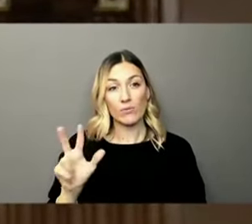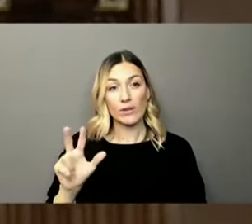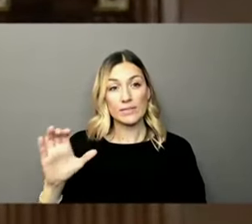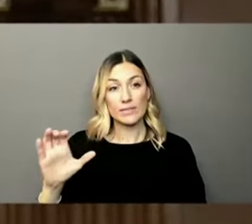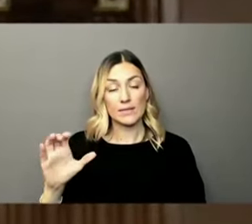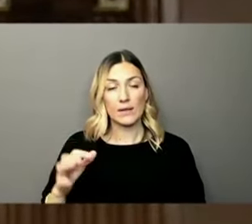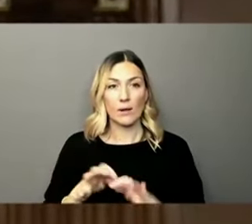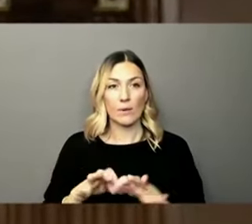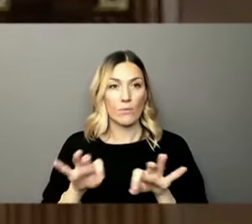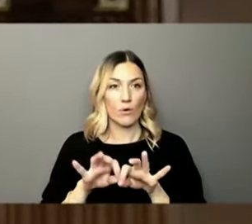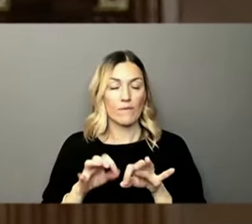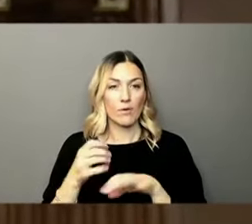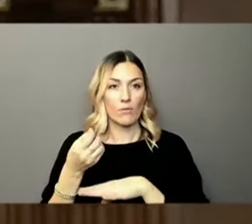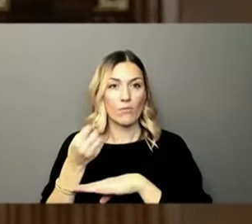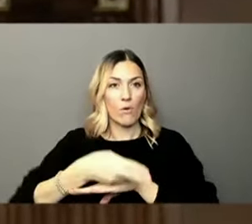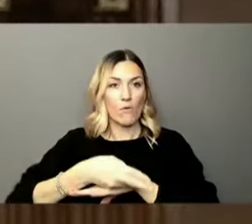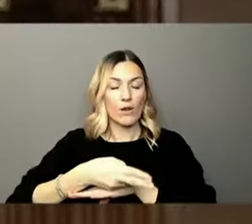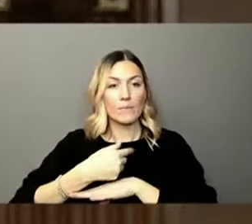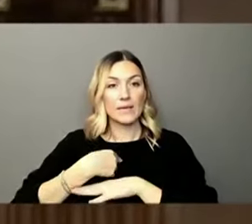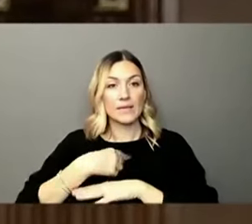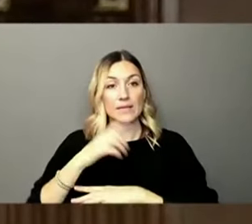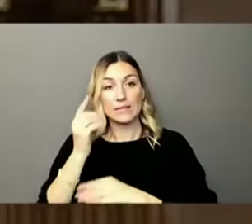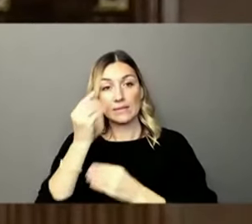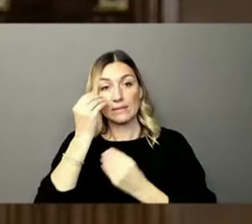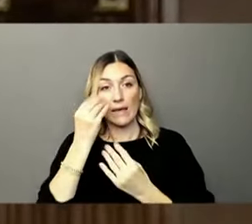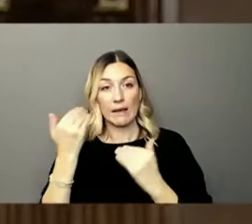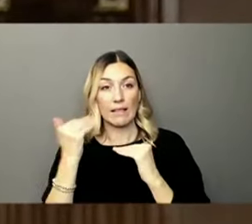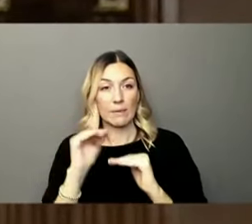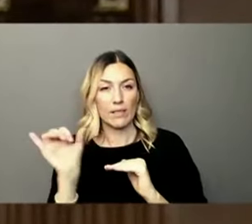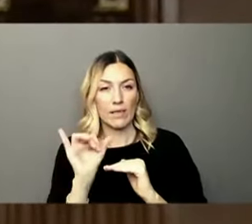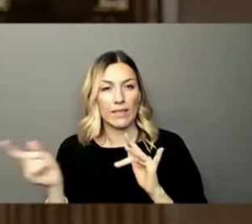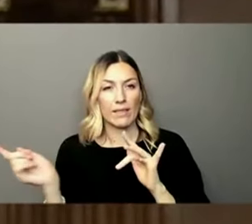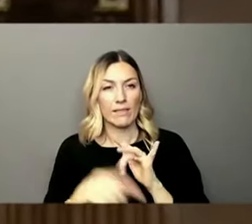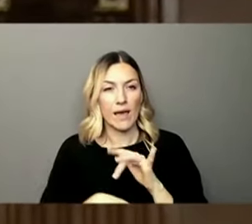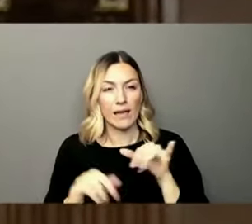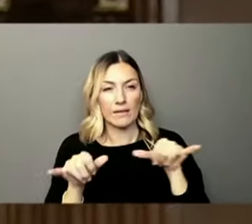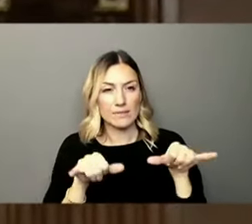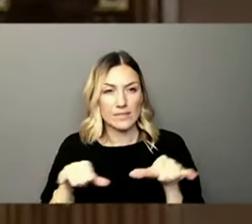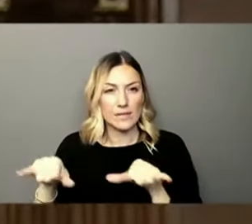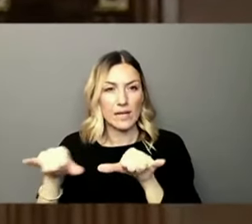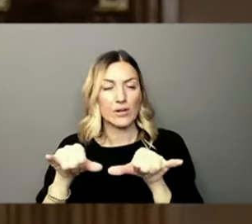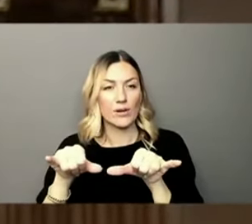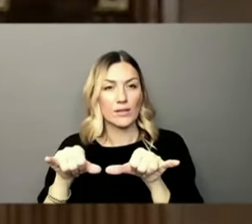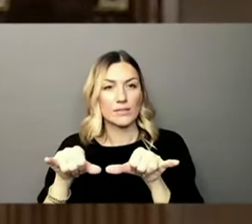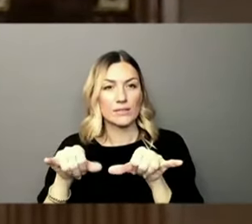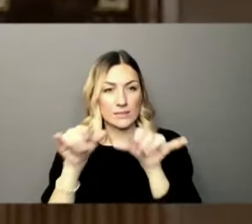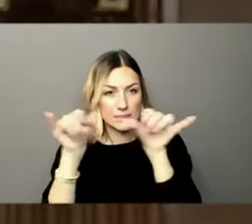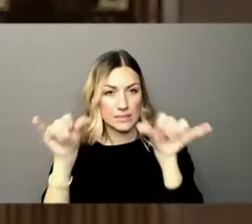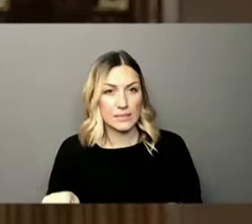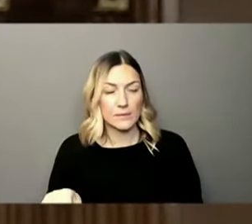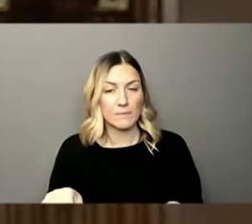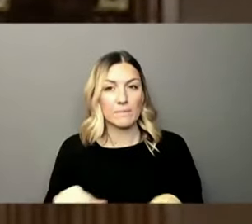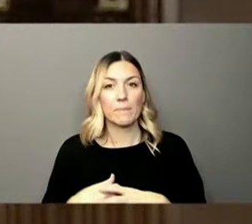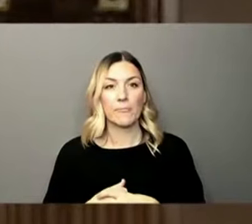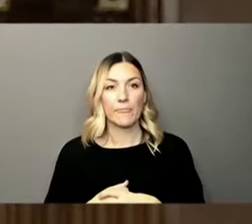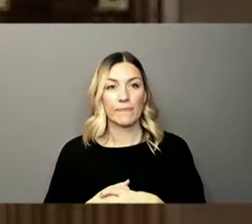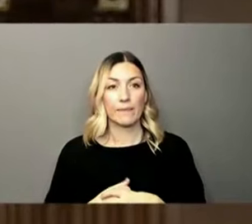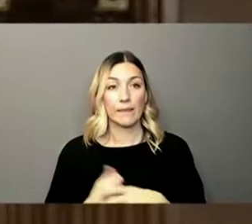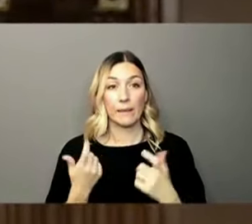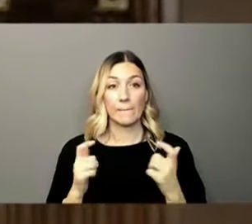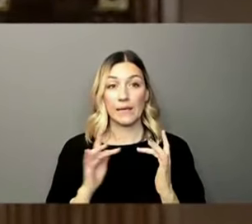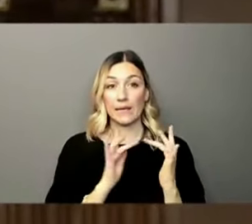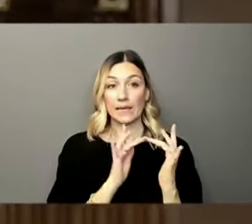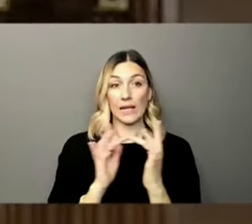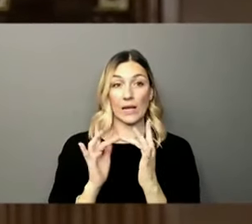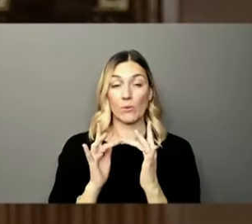overcoming observational data limitations, such as the lack of standardization in these systems. Large networks have been instrumental